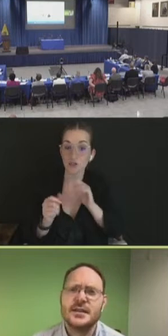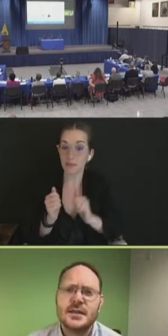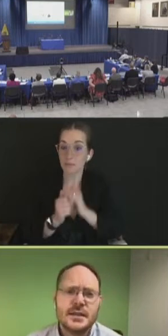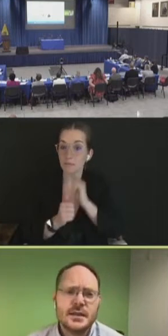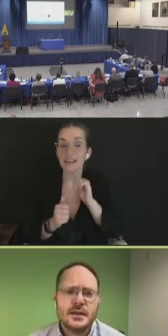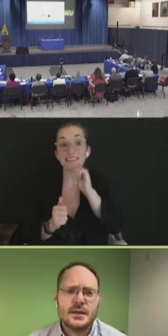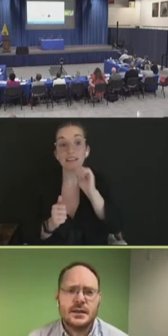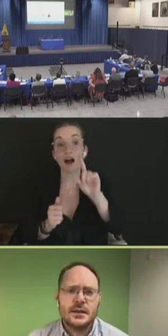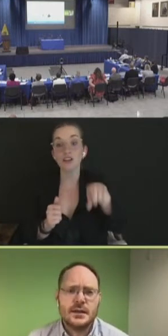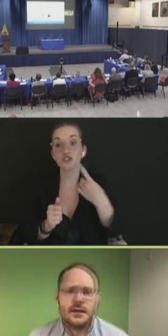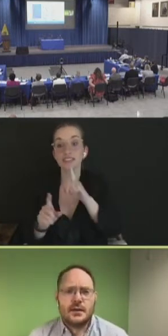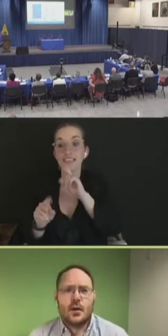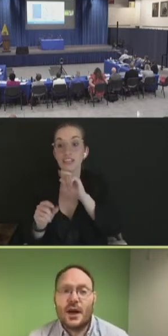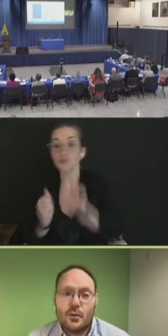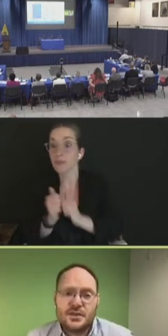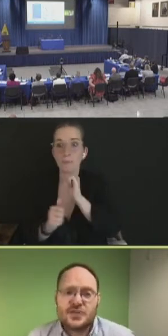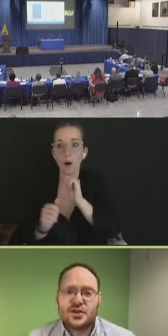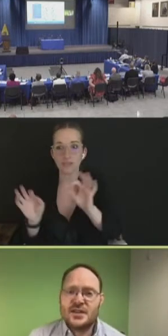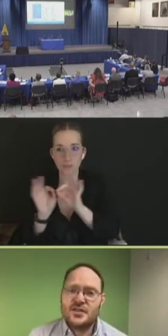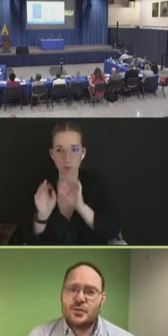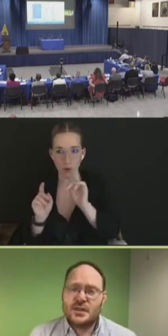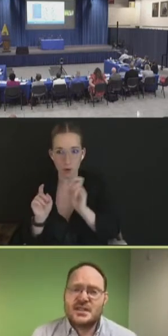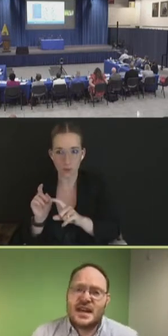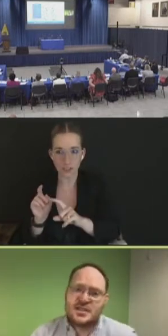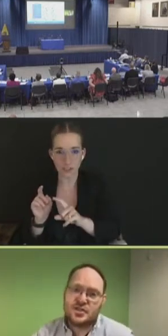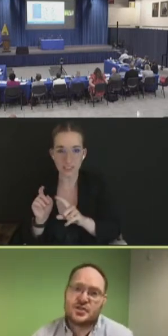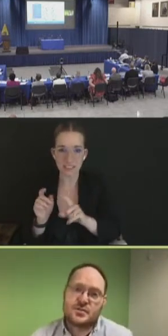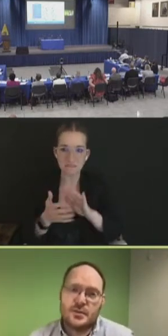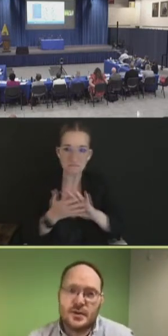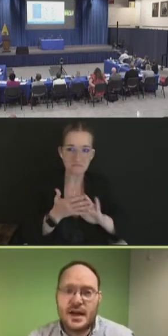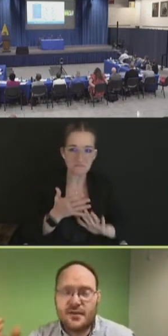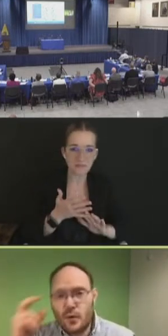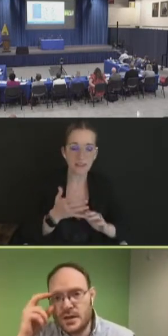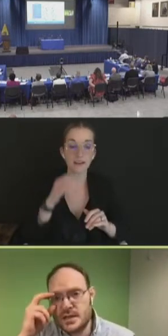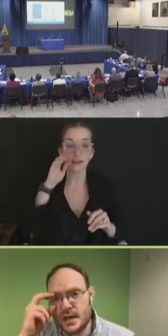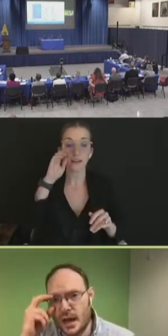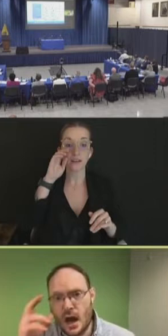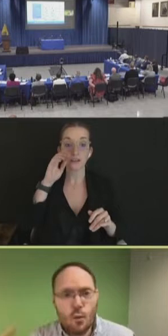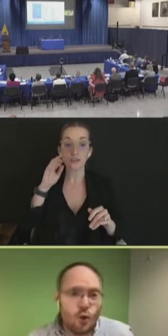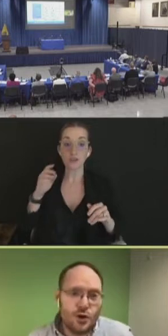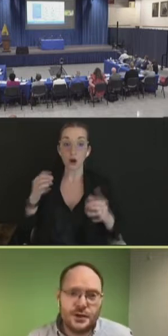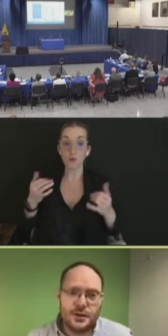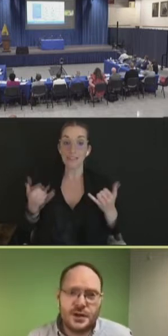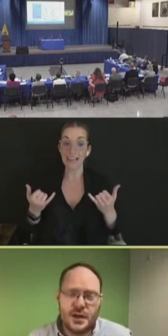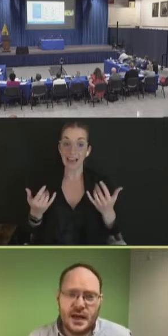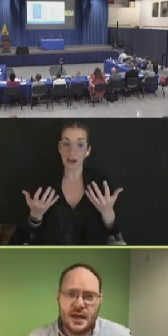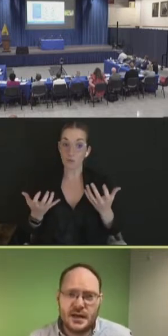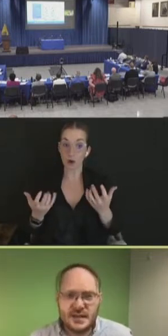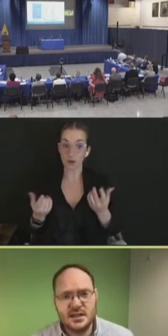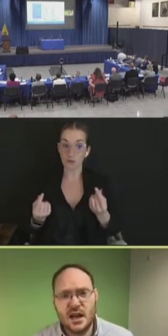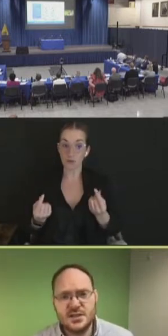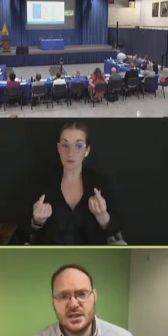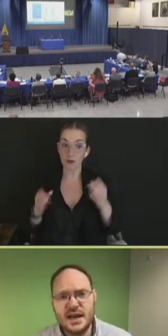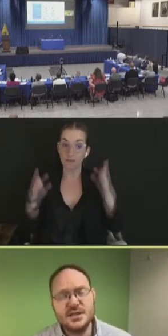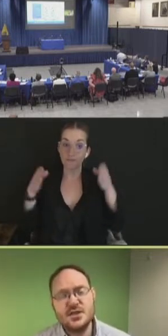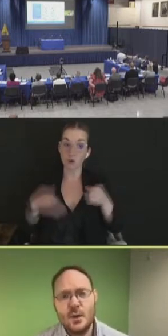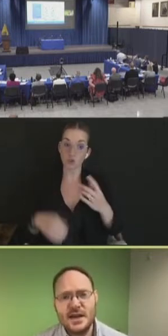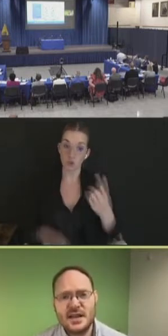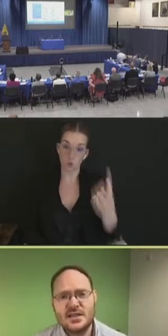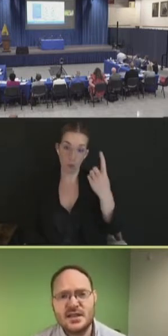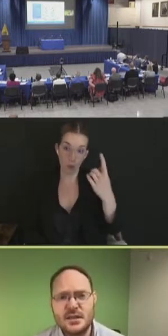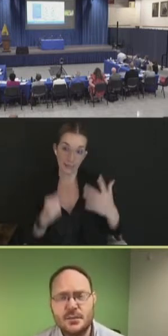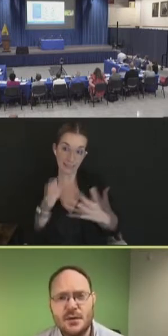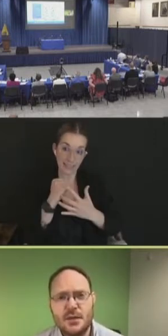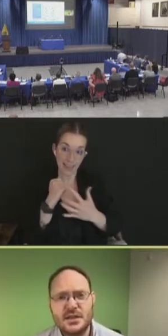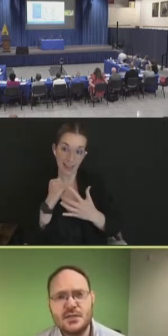slide. What I want to try and do in this case is just focus on one technology that in some